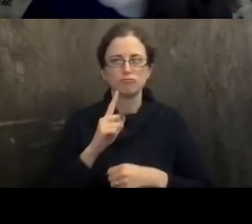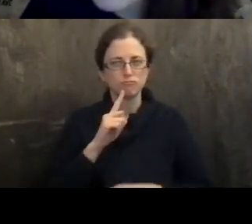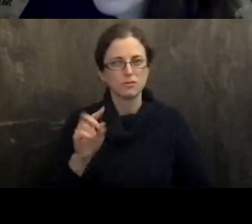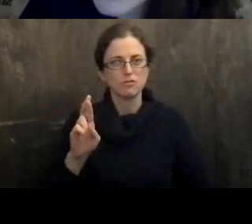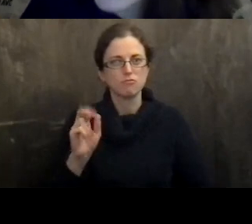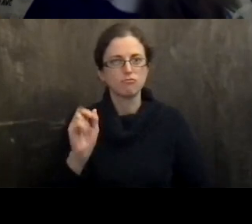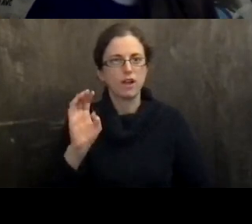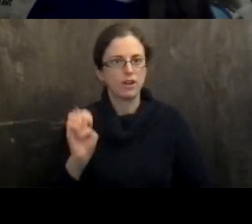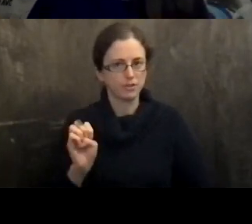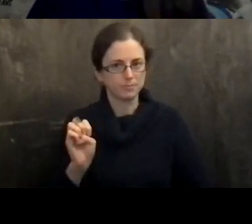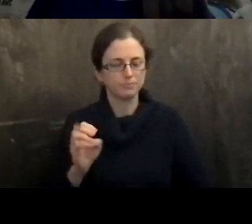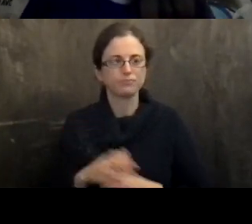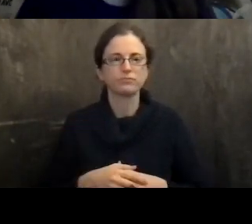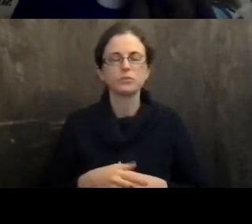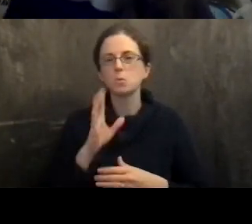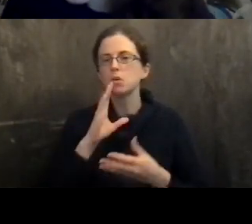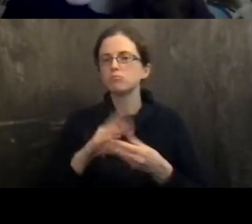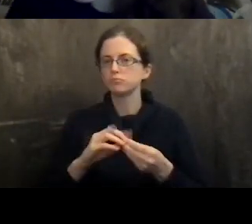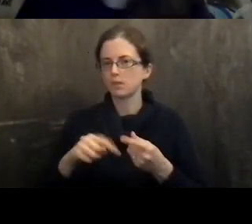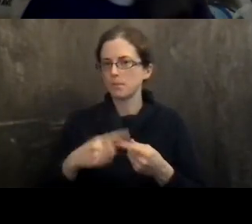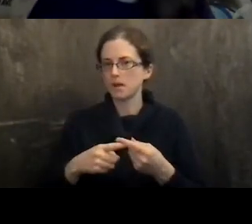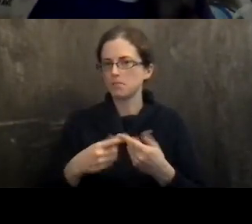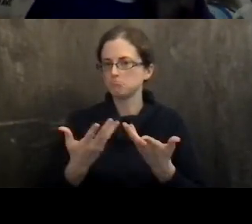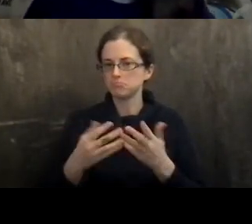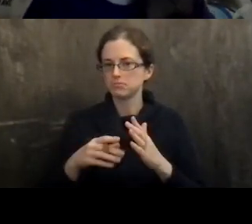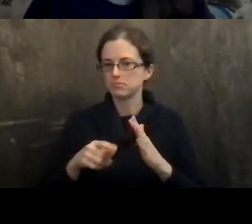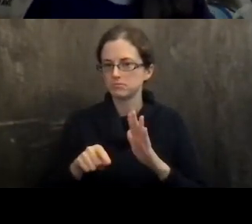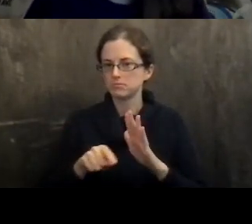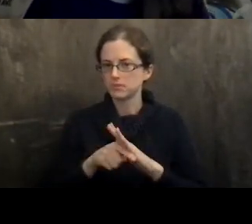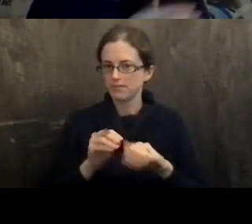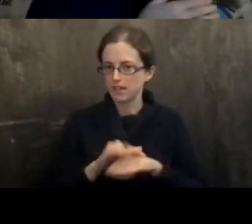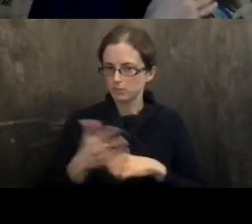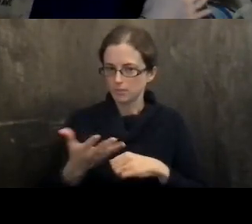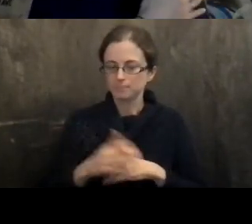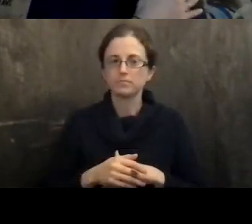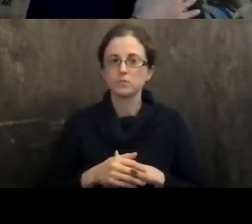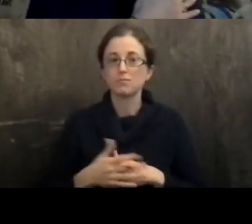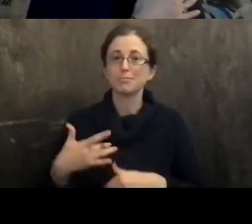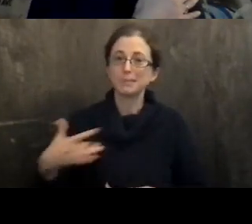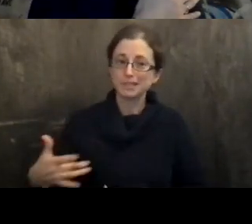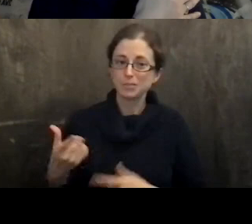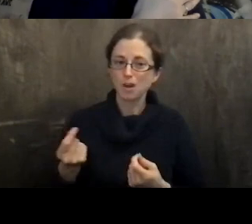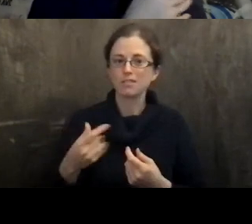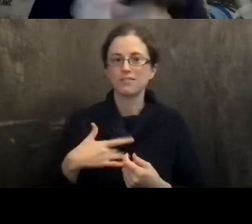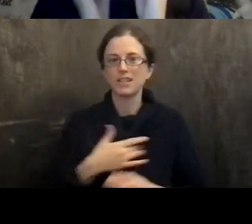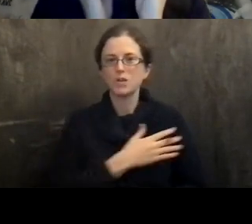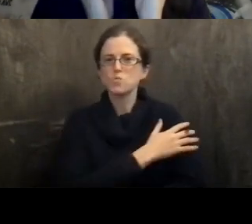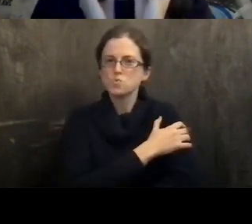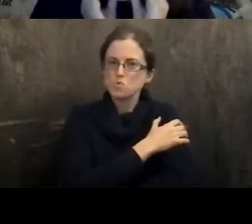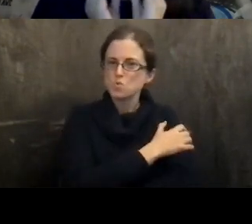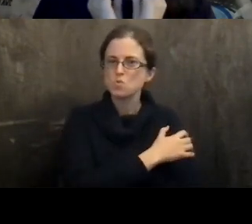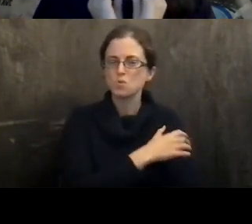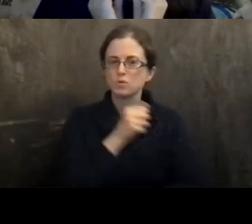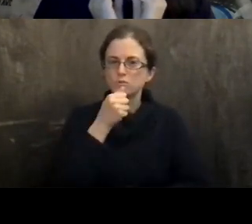The common ones, the ones one is likely to experience, are a sore arm,